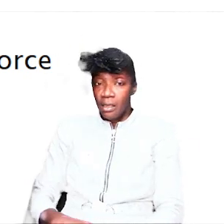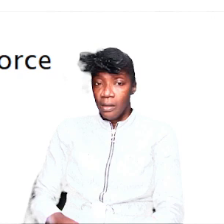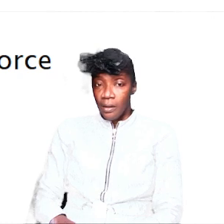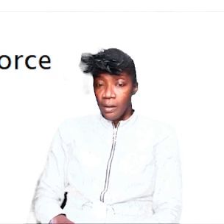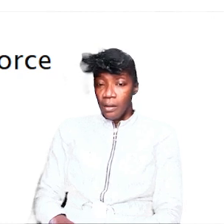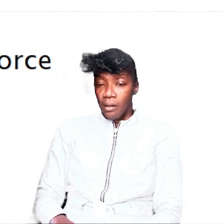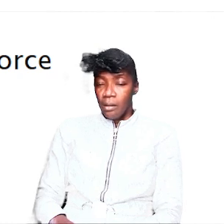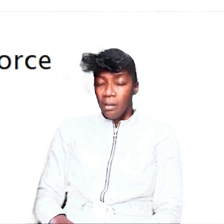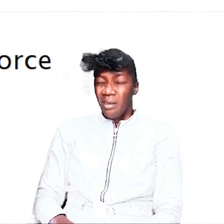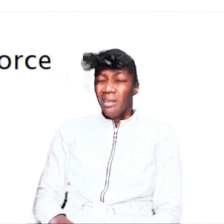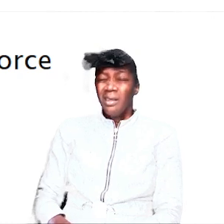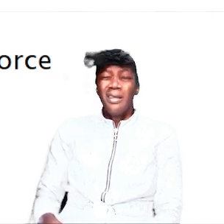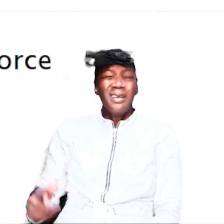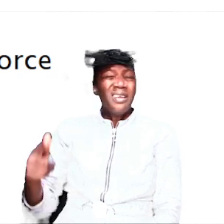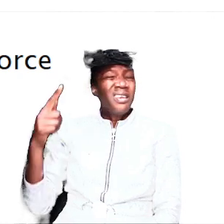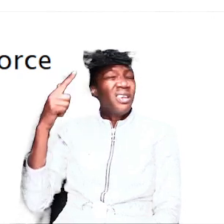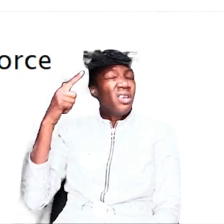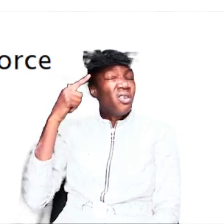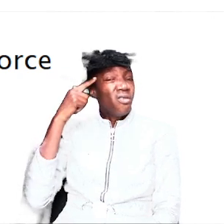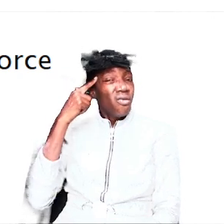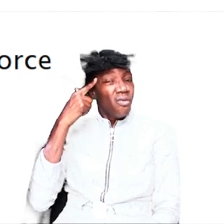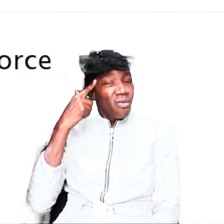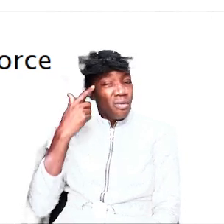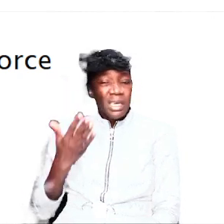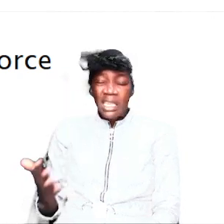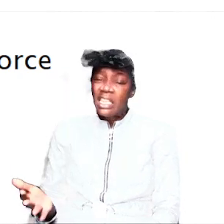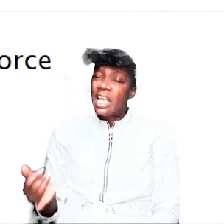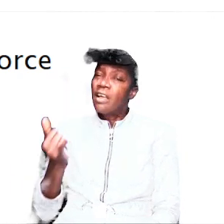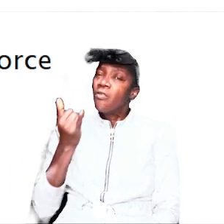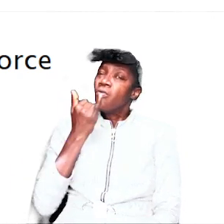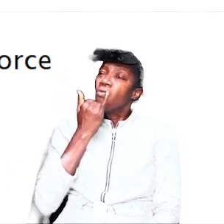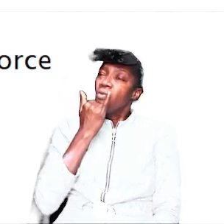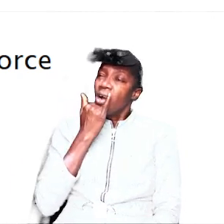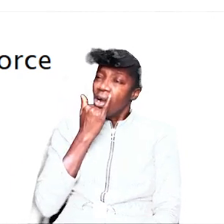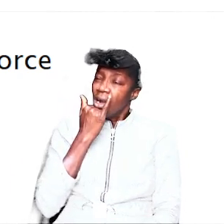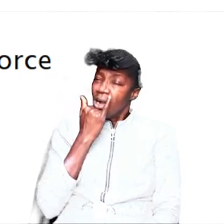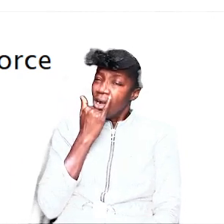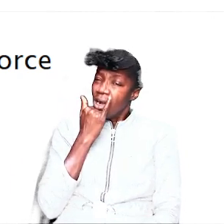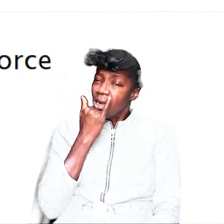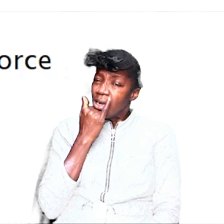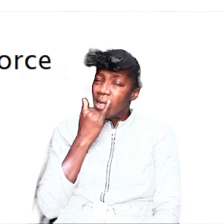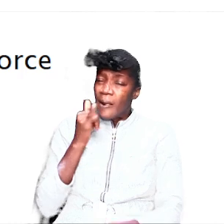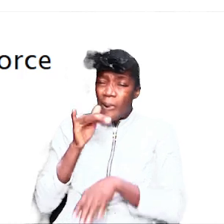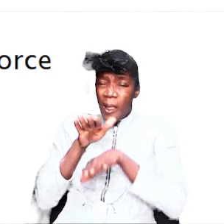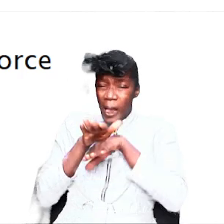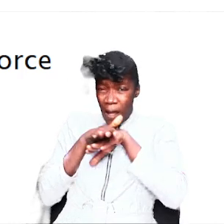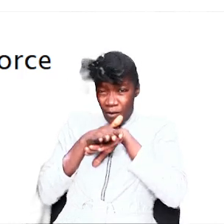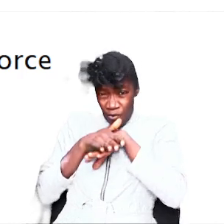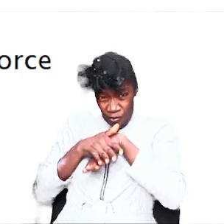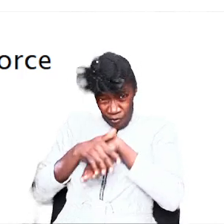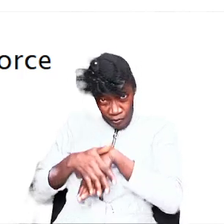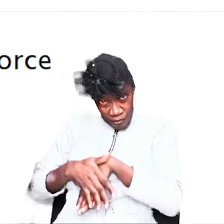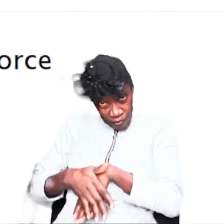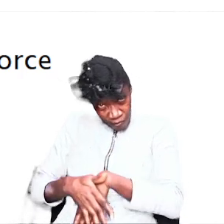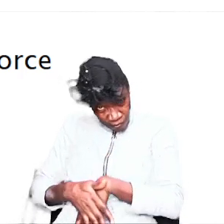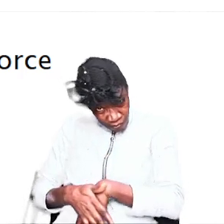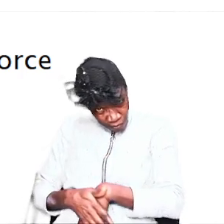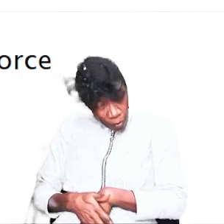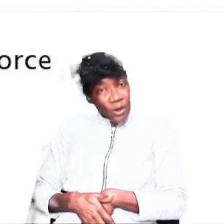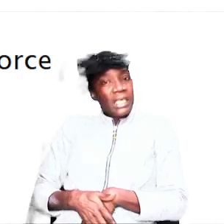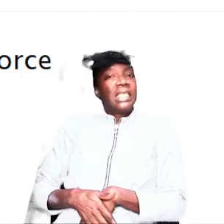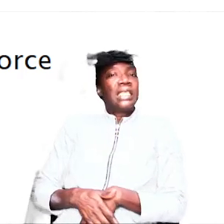But when we know that the thing is wrong and force ourselves to do it, something is